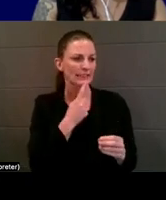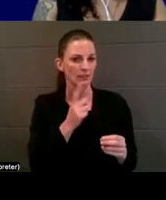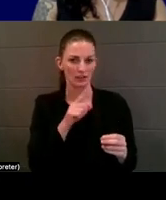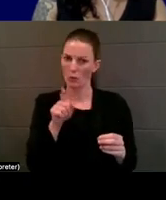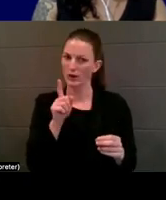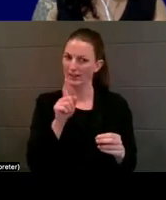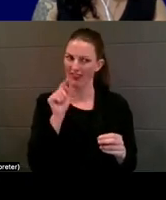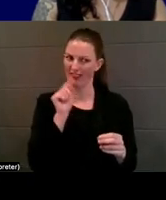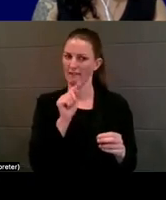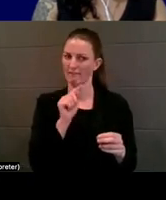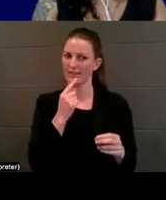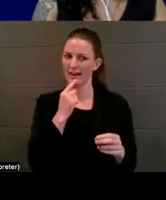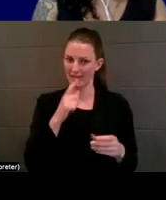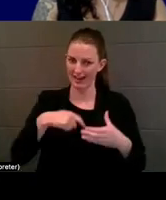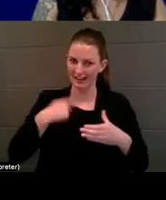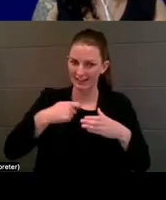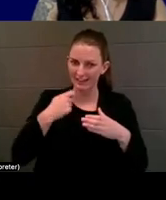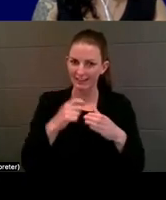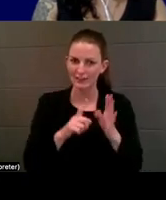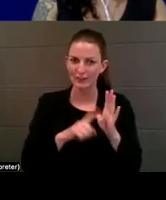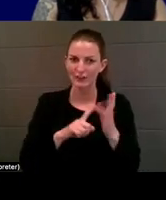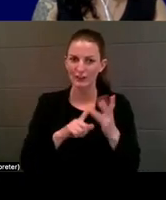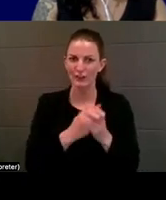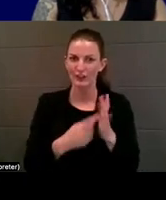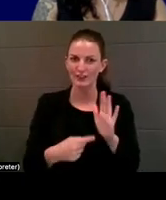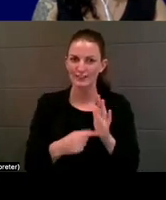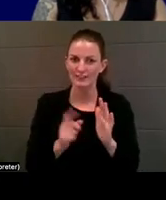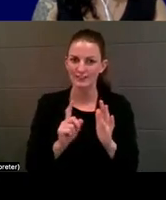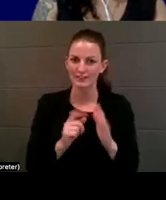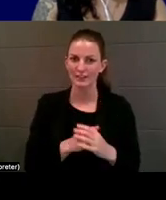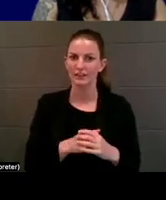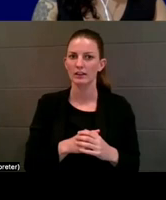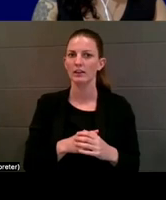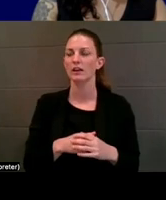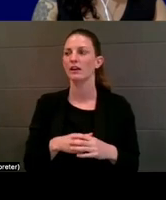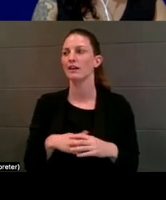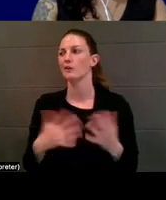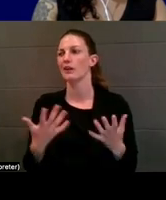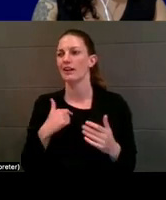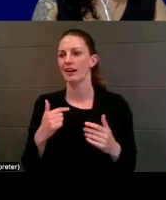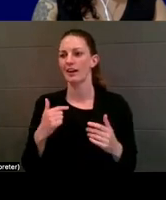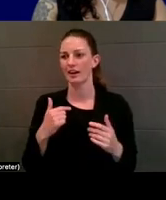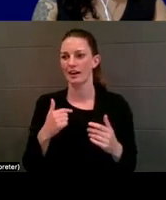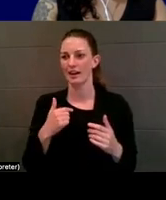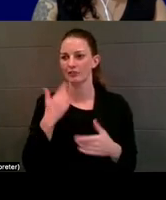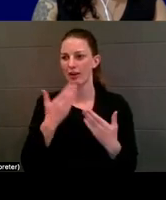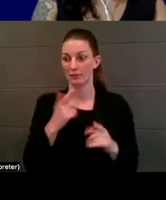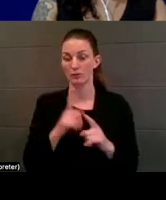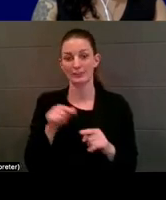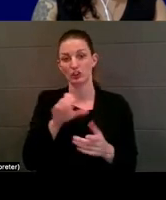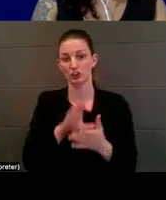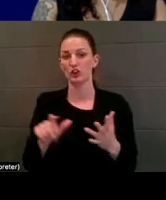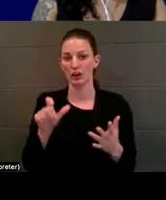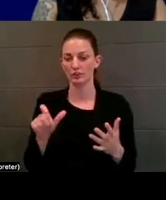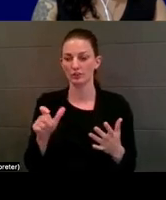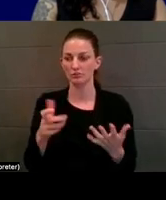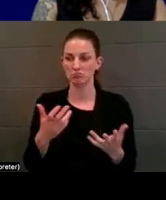What flavor is that? Well, I'd say it's chocolate.